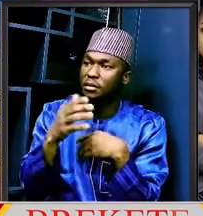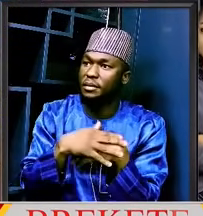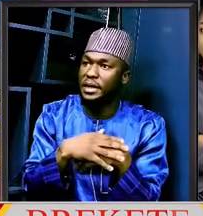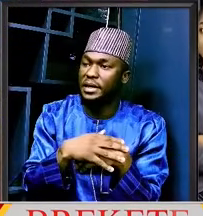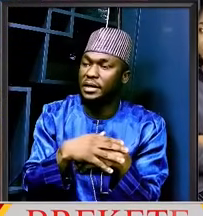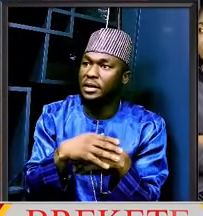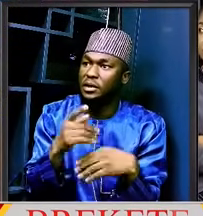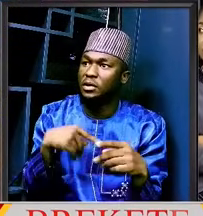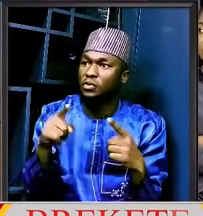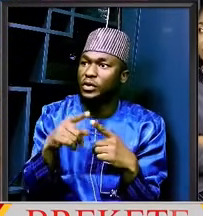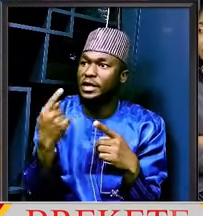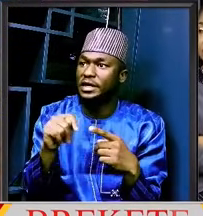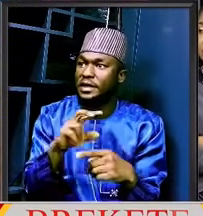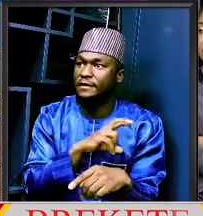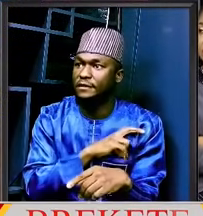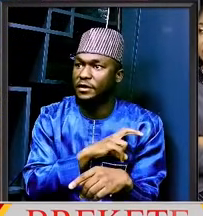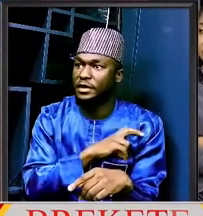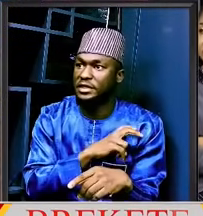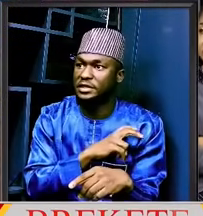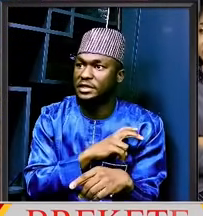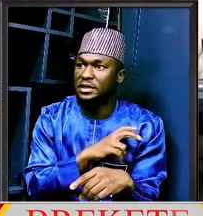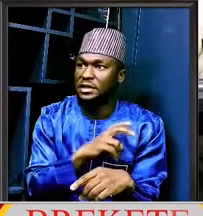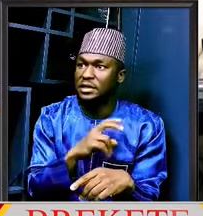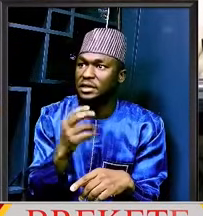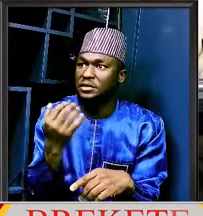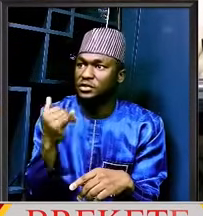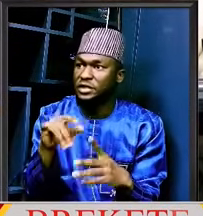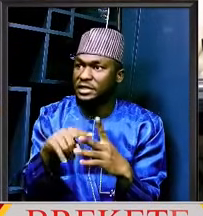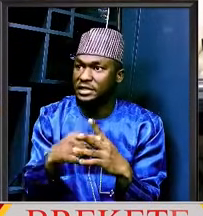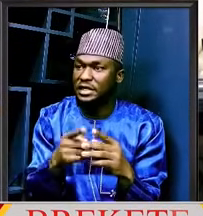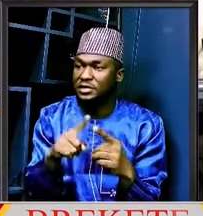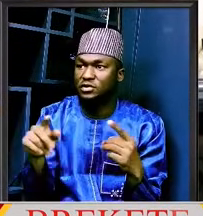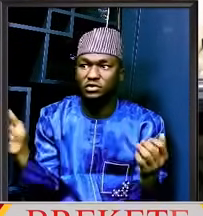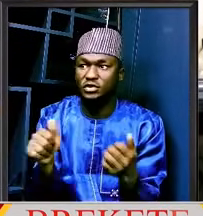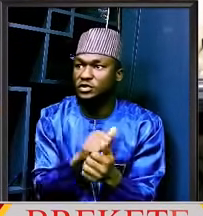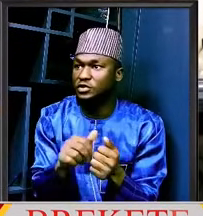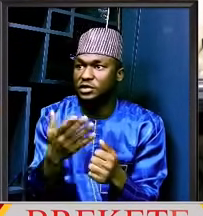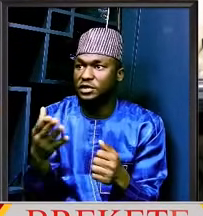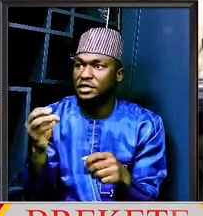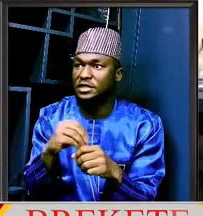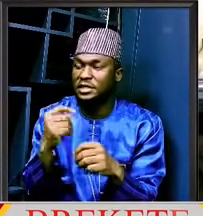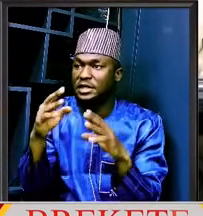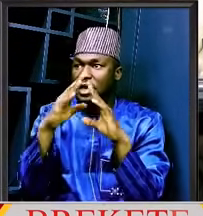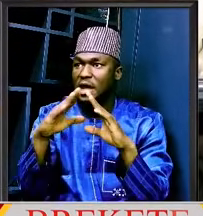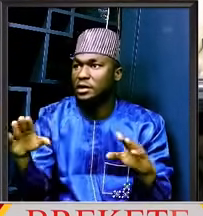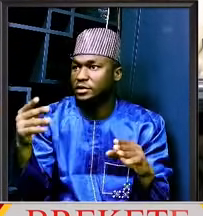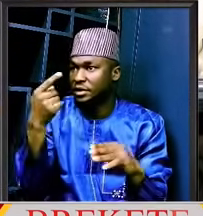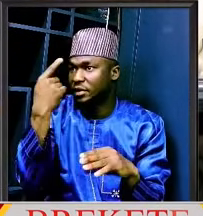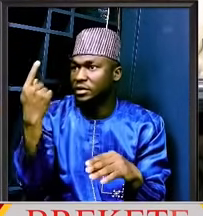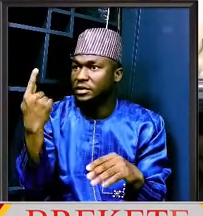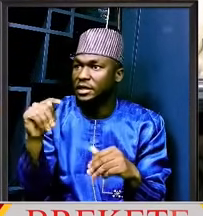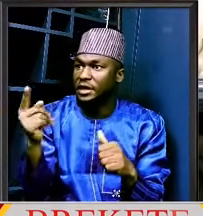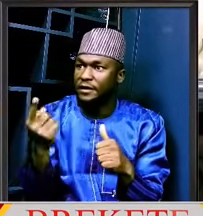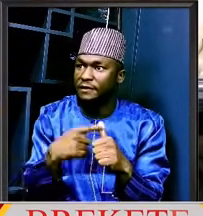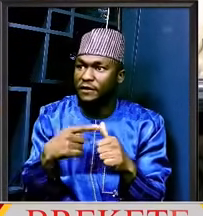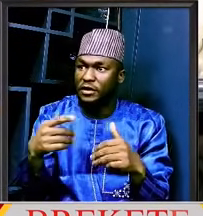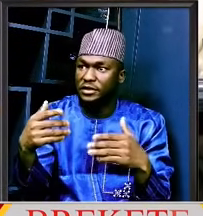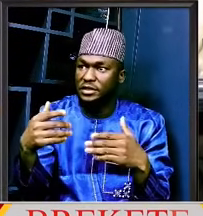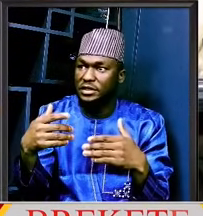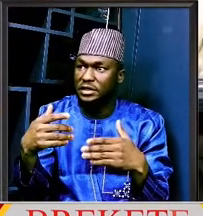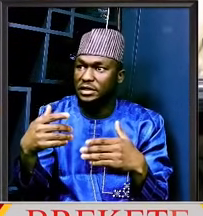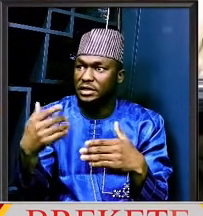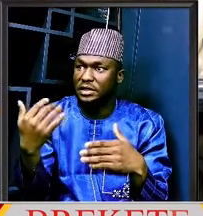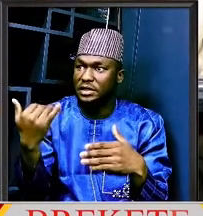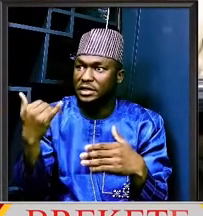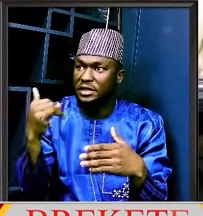time the police will come, they already come back and started destroying things on the house again. Because the first destruction that those people did, they